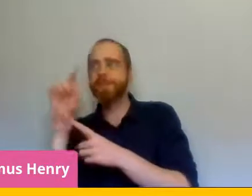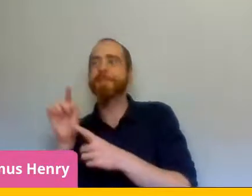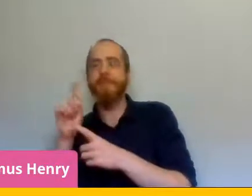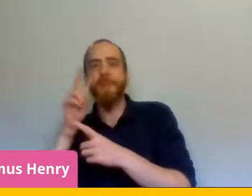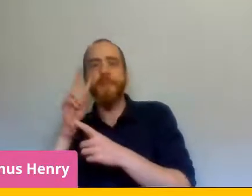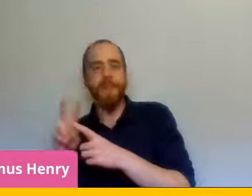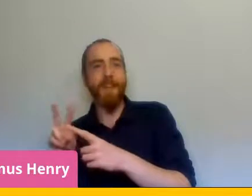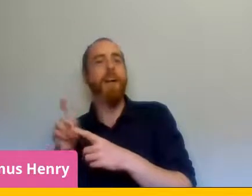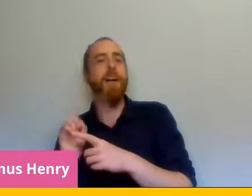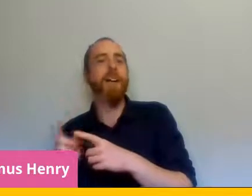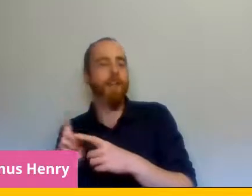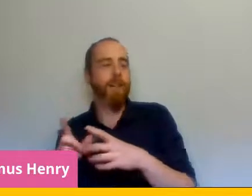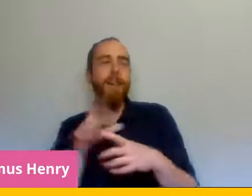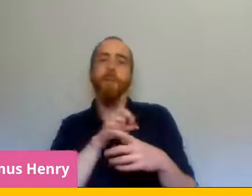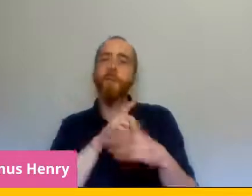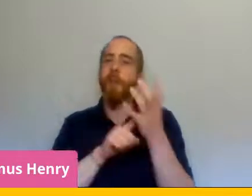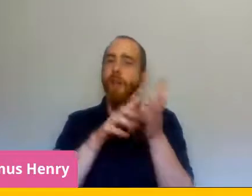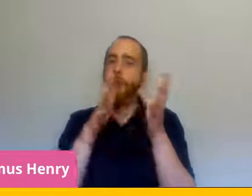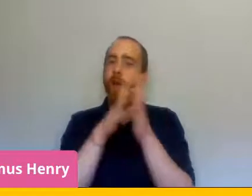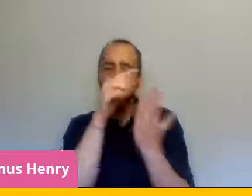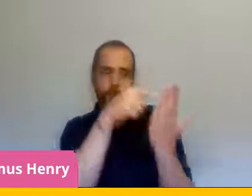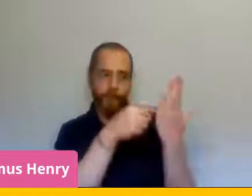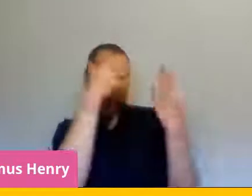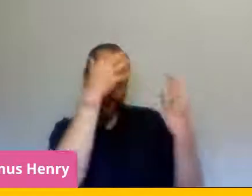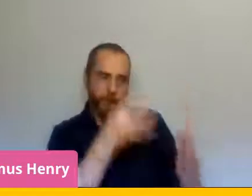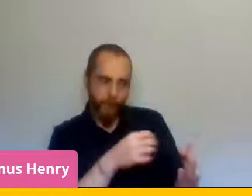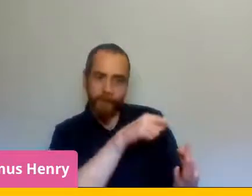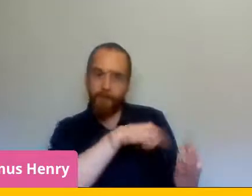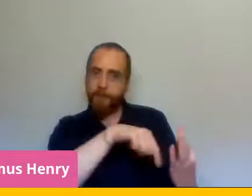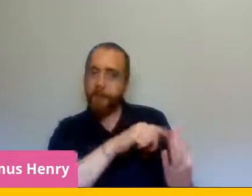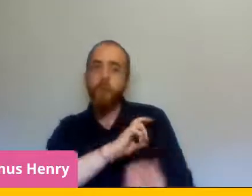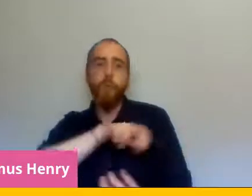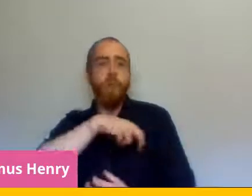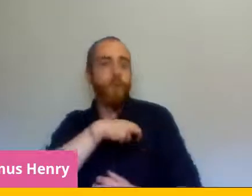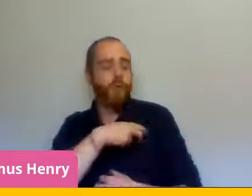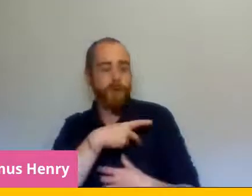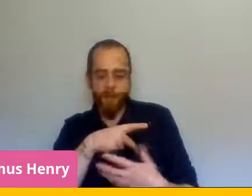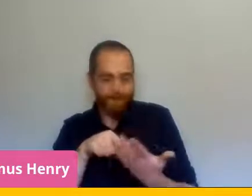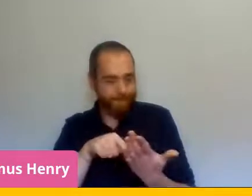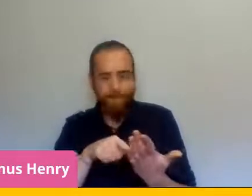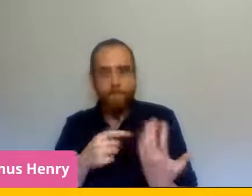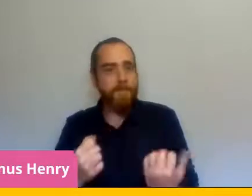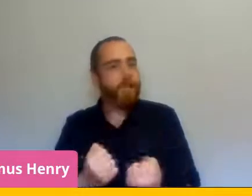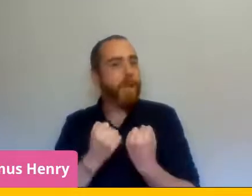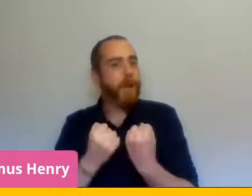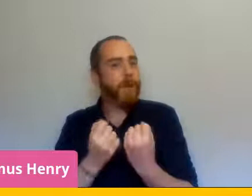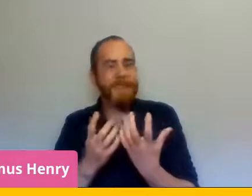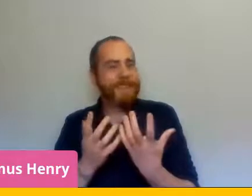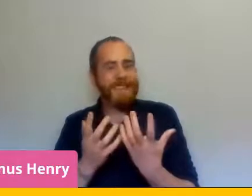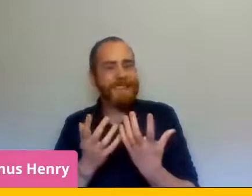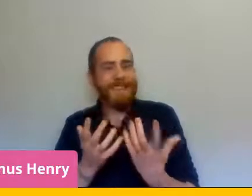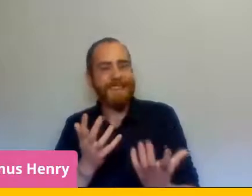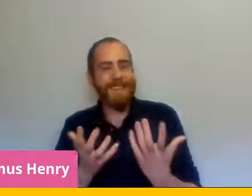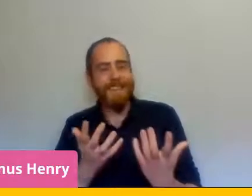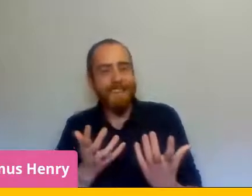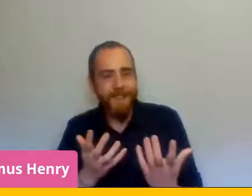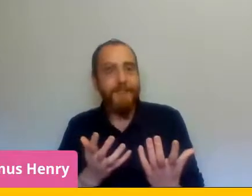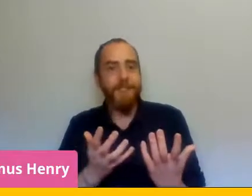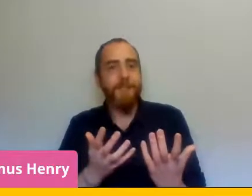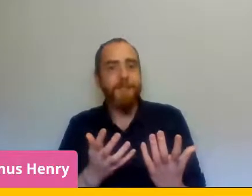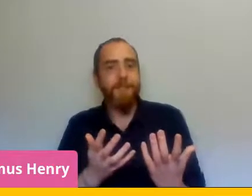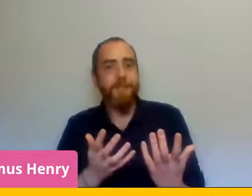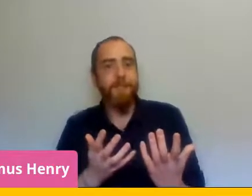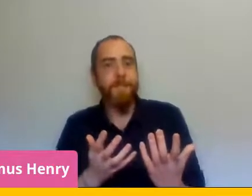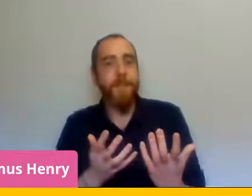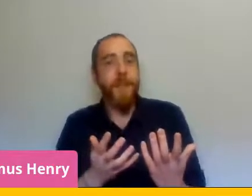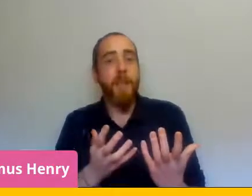guidance to branches, and that will obviously tell you what the restrictions of the law are. And that's by necessity that's